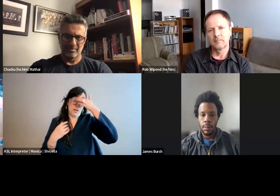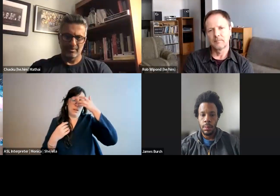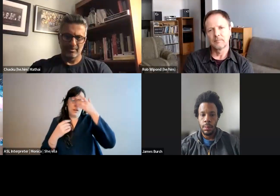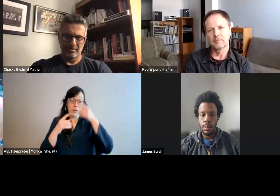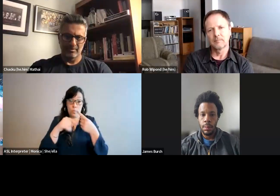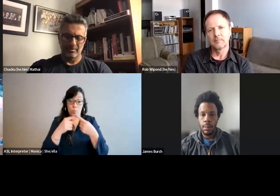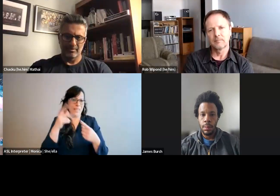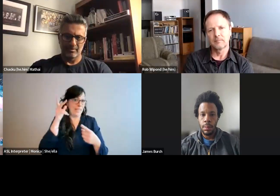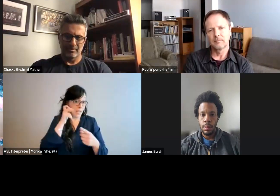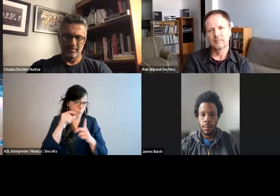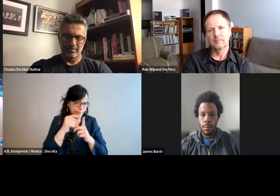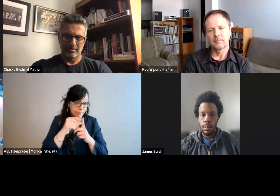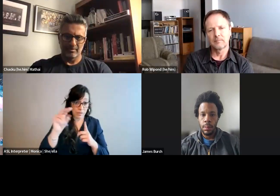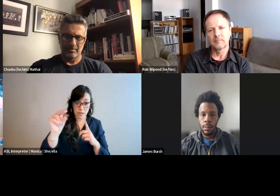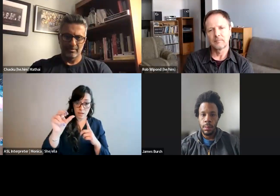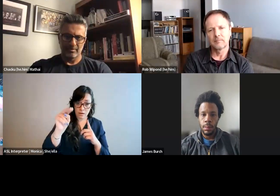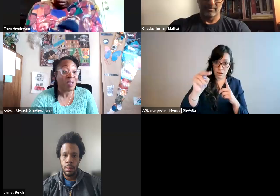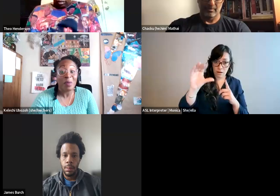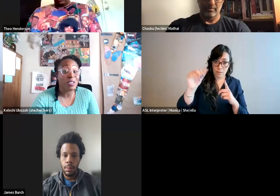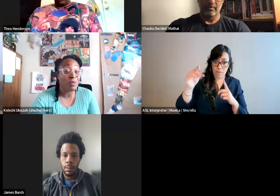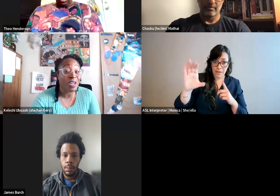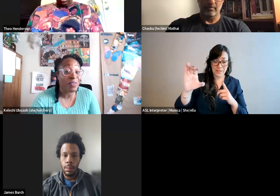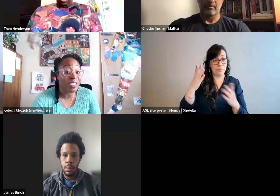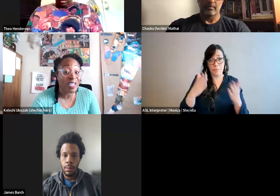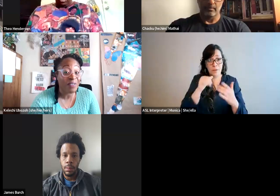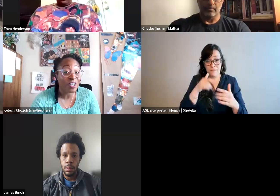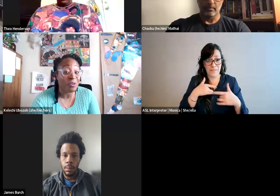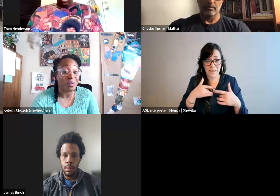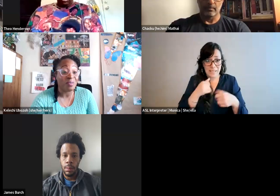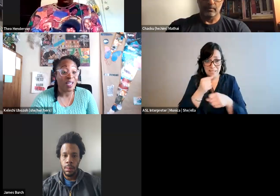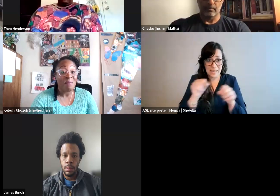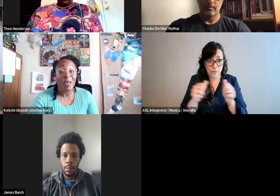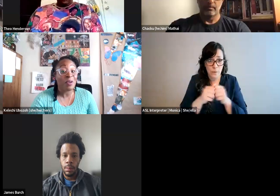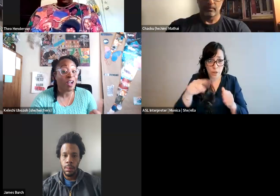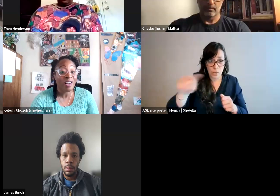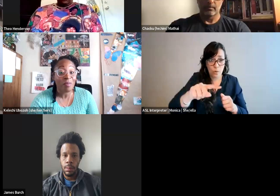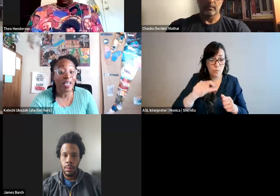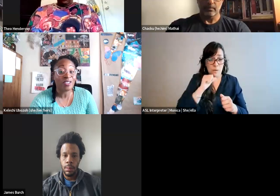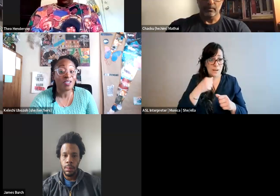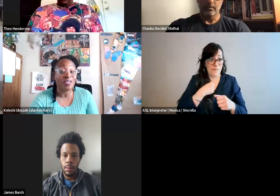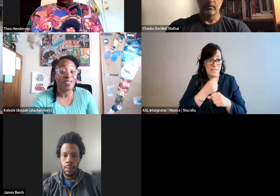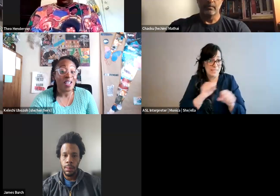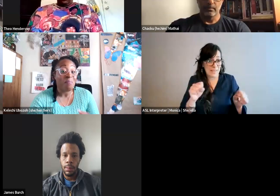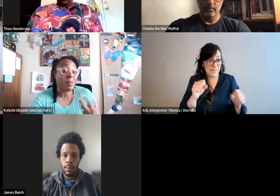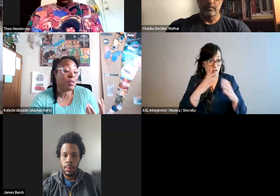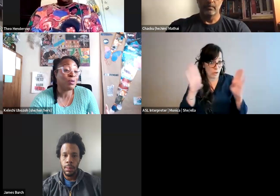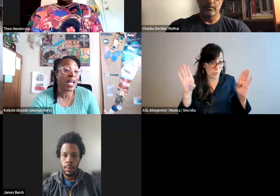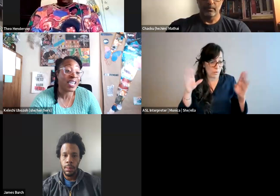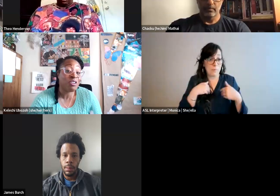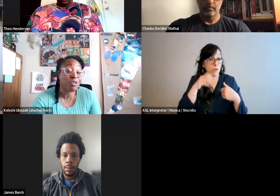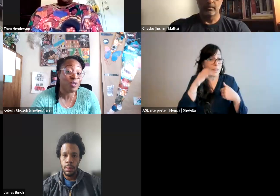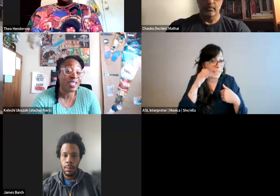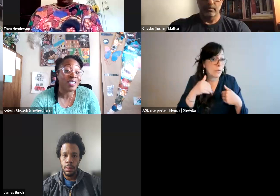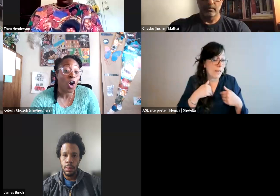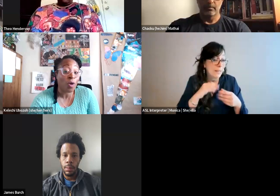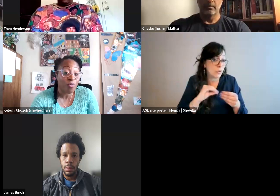about non-compliance, maybe someone's not feeling safe with you. Maybe someone's not feeling safe in general. Maybe you're not hearing my concerns. Maybe the